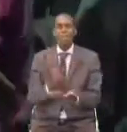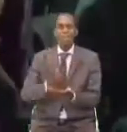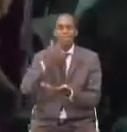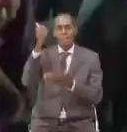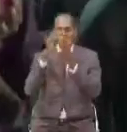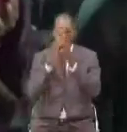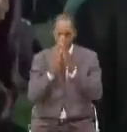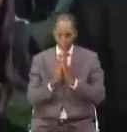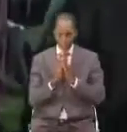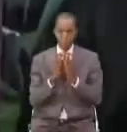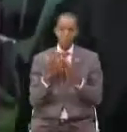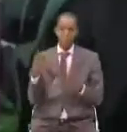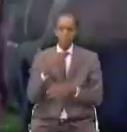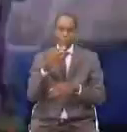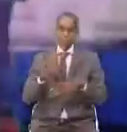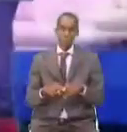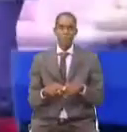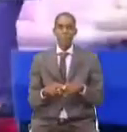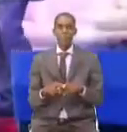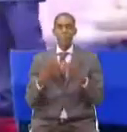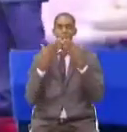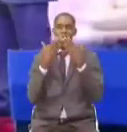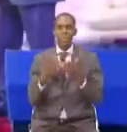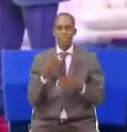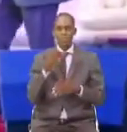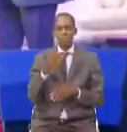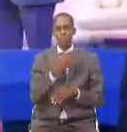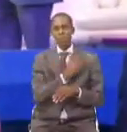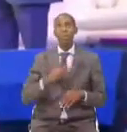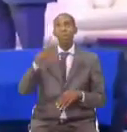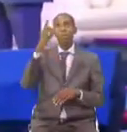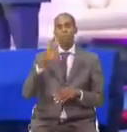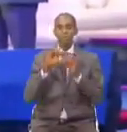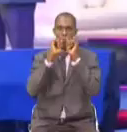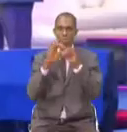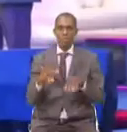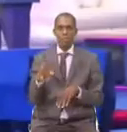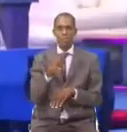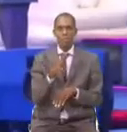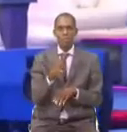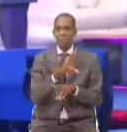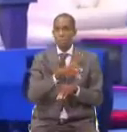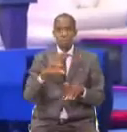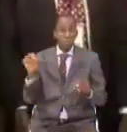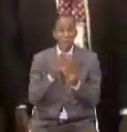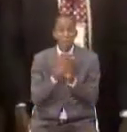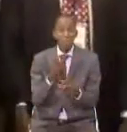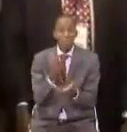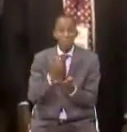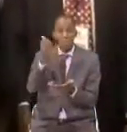sit down. Thank you and God bless you. I didn't hear an amen to that one.